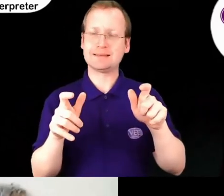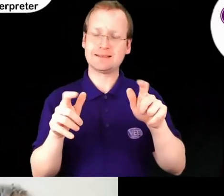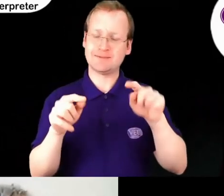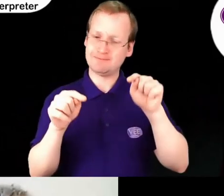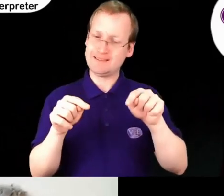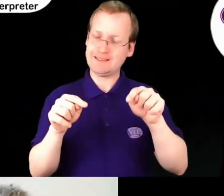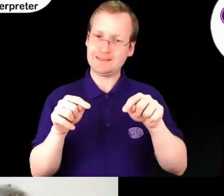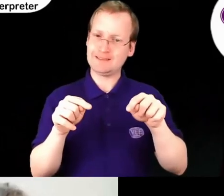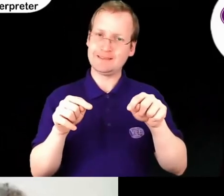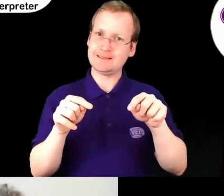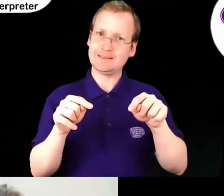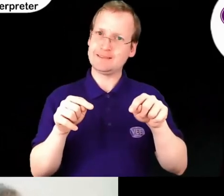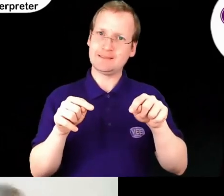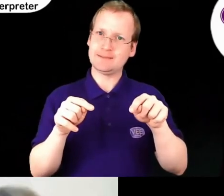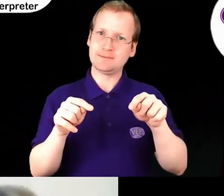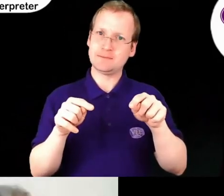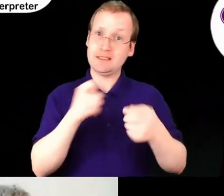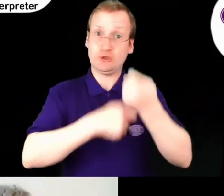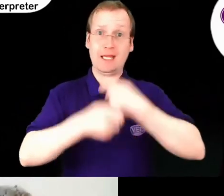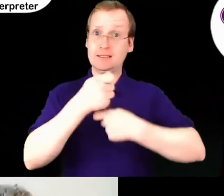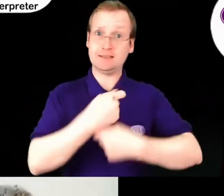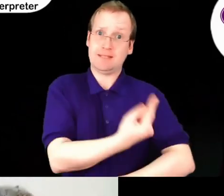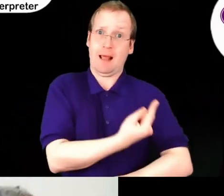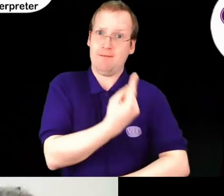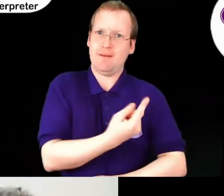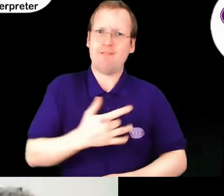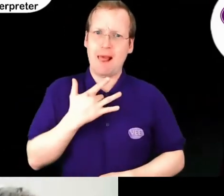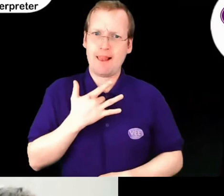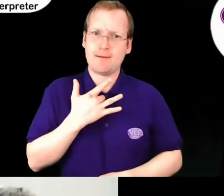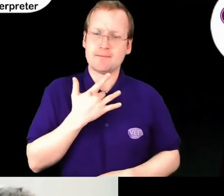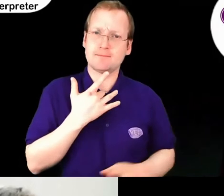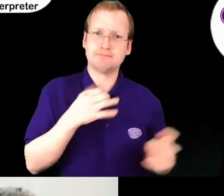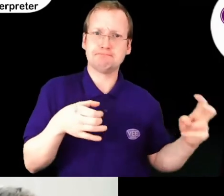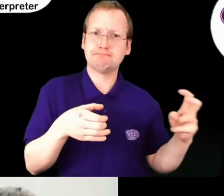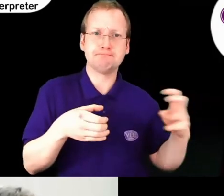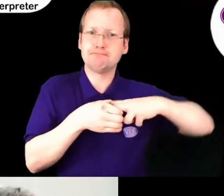line, and he felt that he could stay.